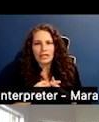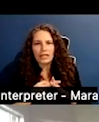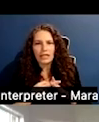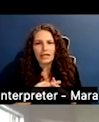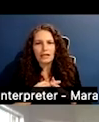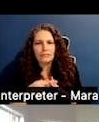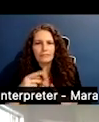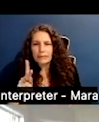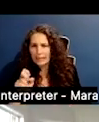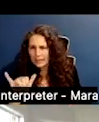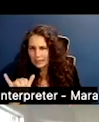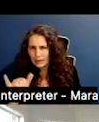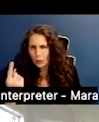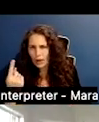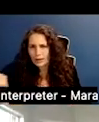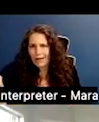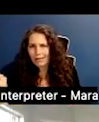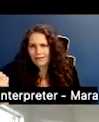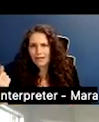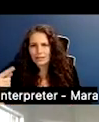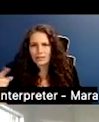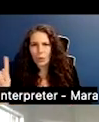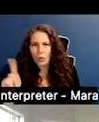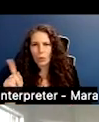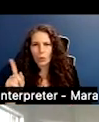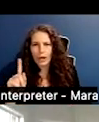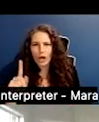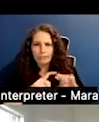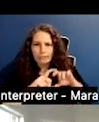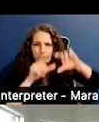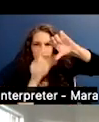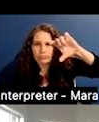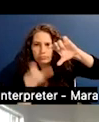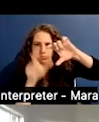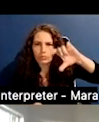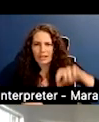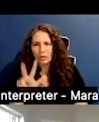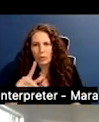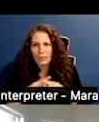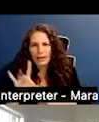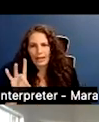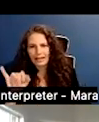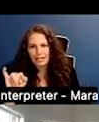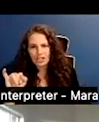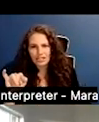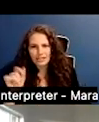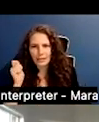it really is only 3/8 inches where the nails are going into the studs, and not effective.